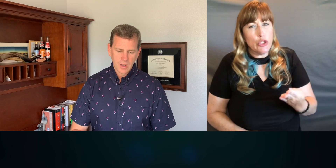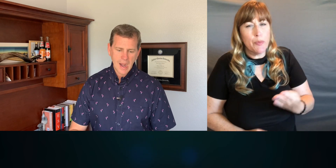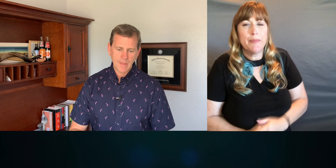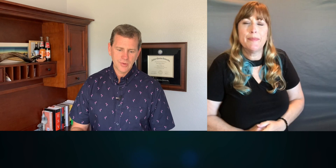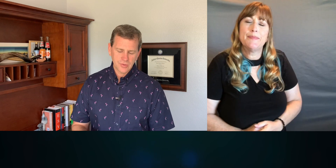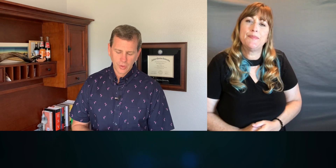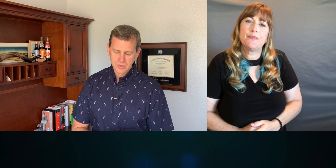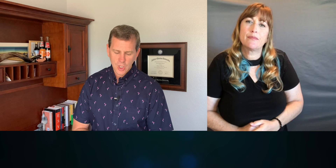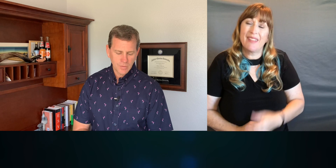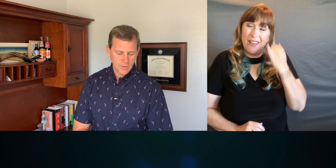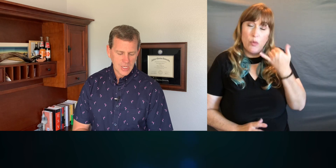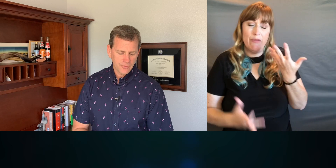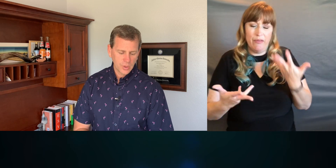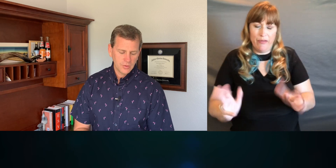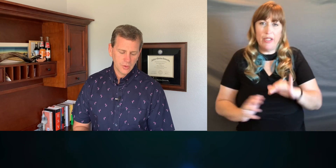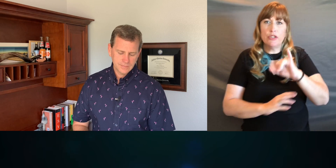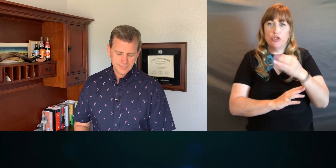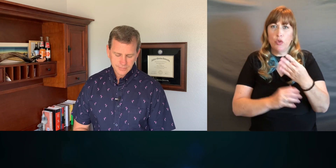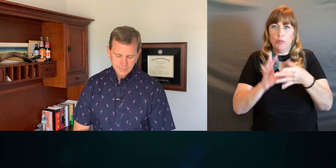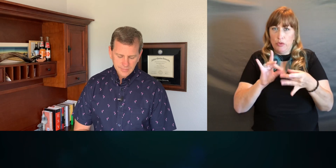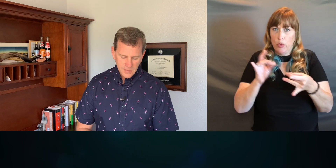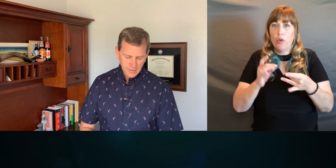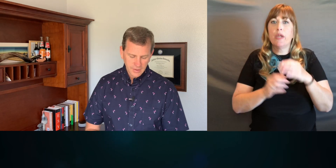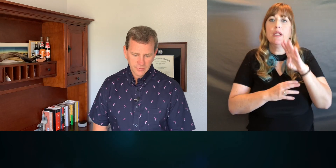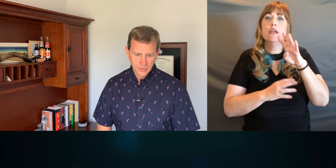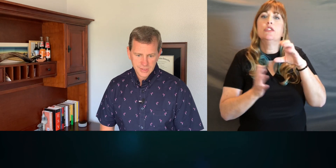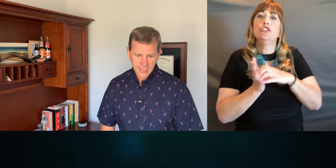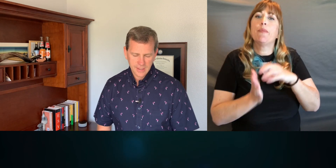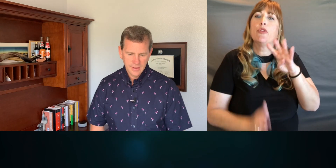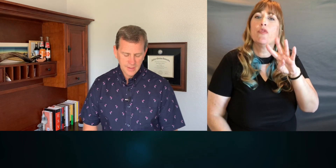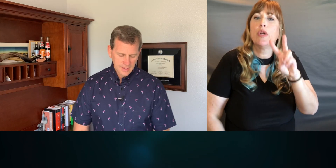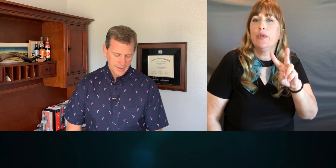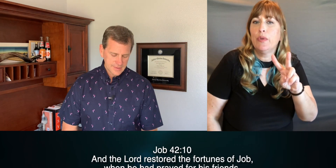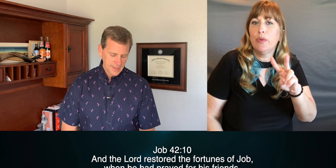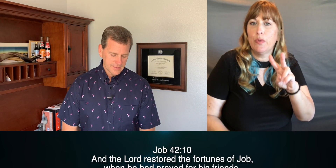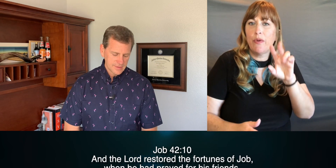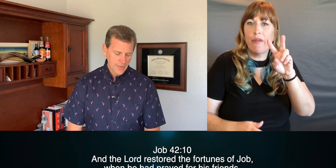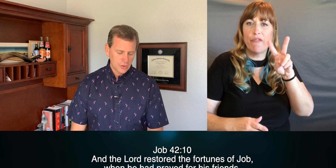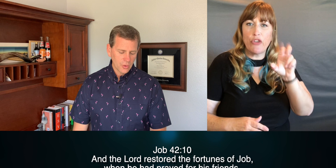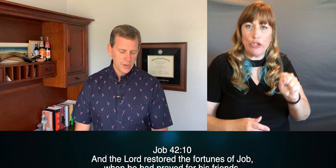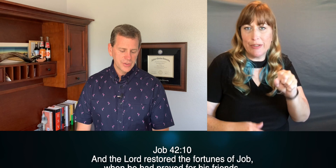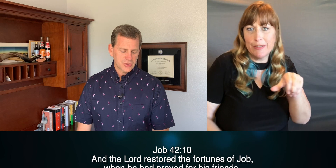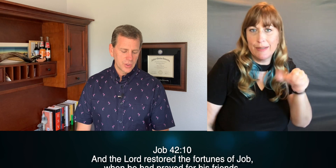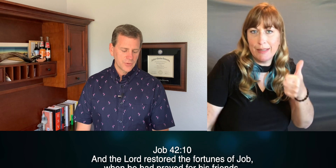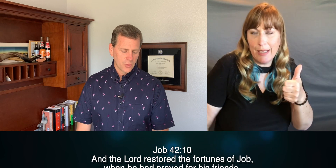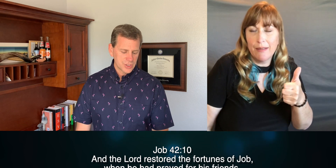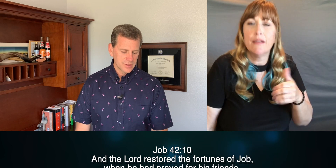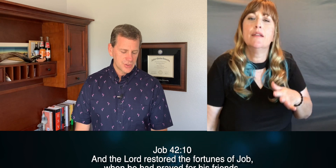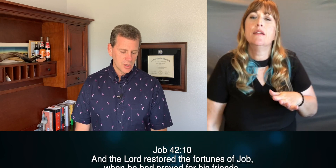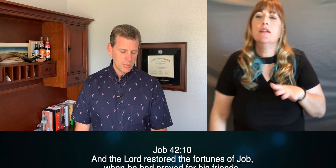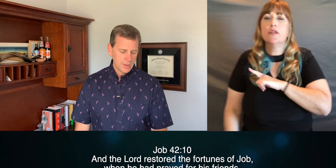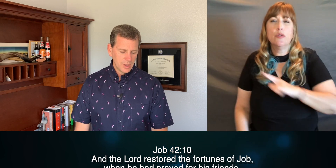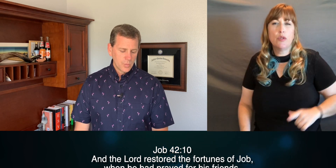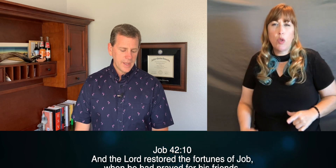if we wrap up the story of Job in chapter 42, it says in verse 10, it says, "And the Lord restored the fortunes